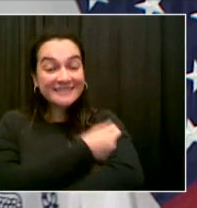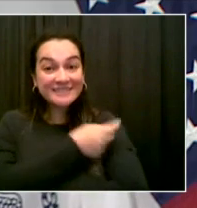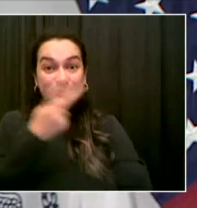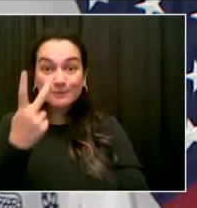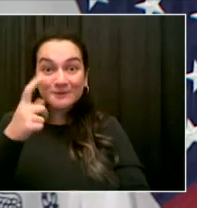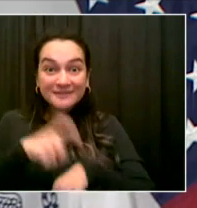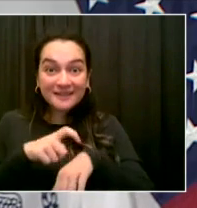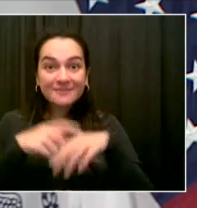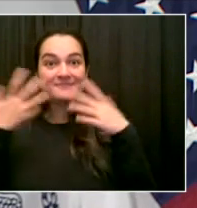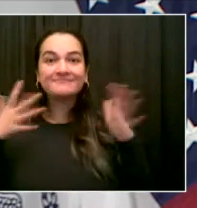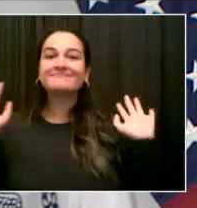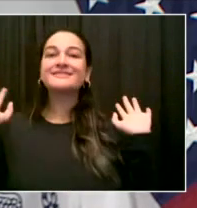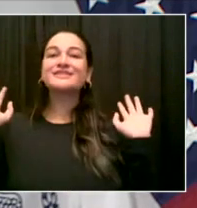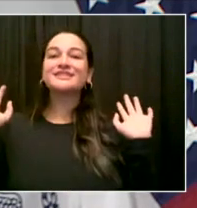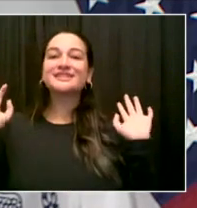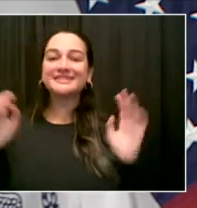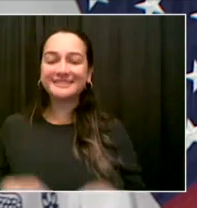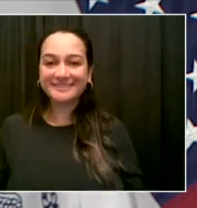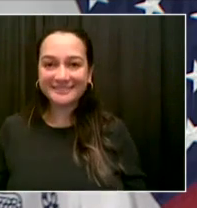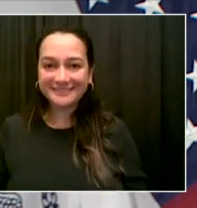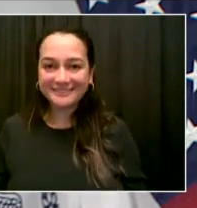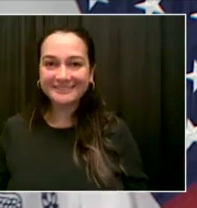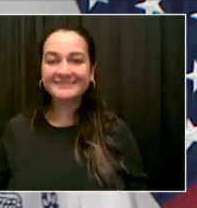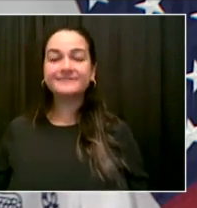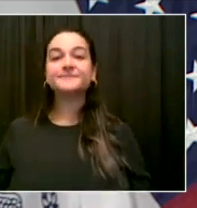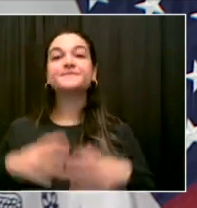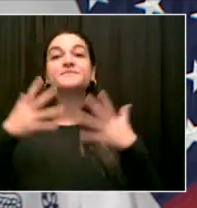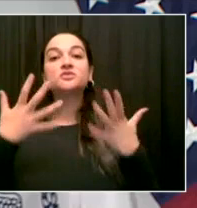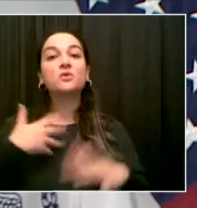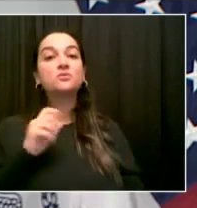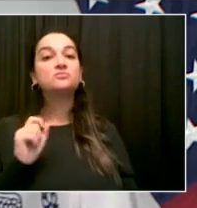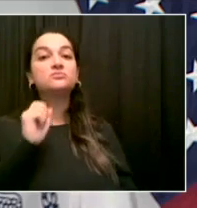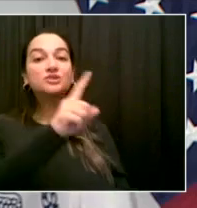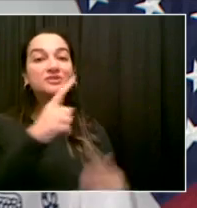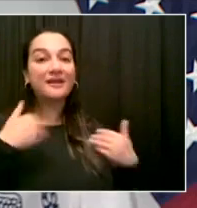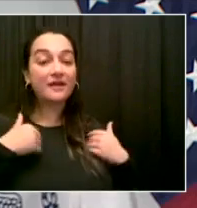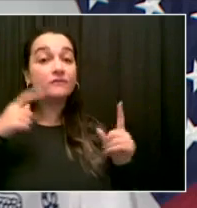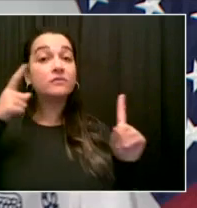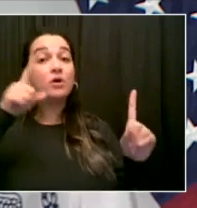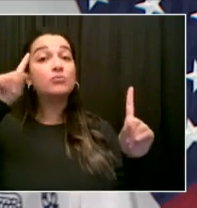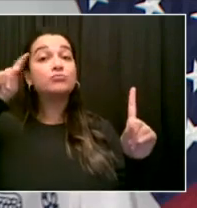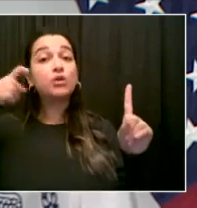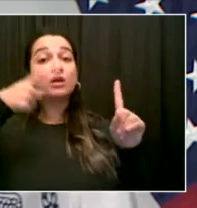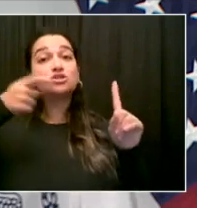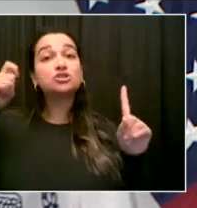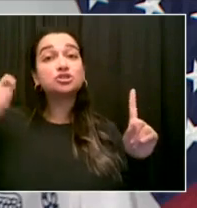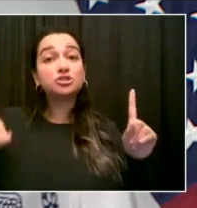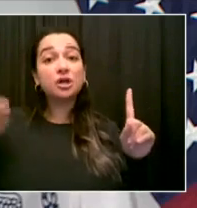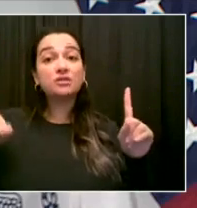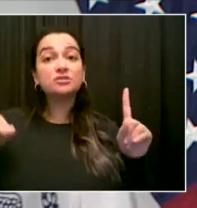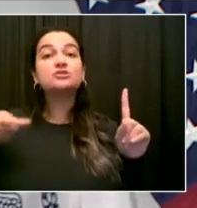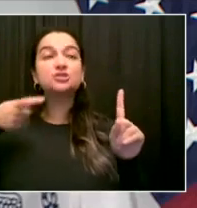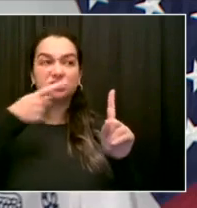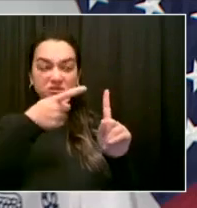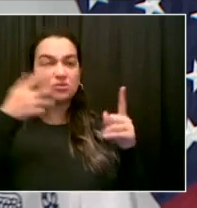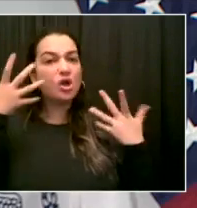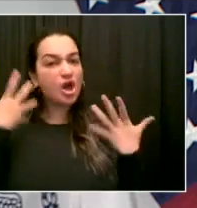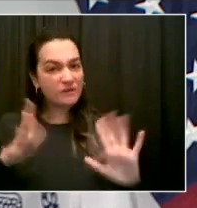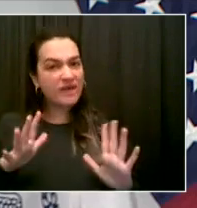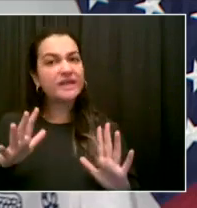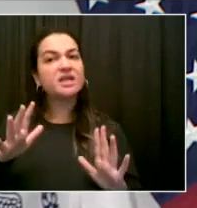judge order a synagogue vandal held on bail despite the fact that the move went against the state's new bail